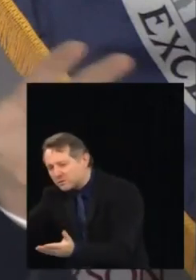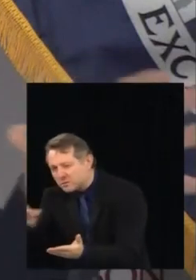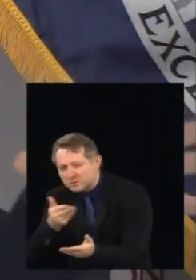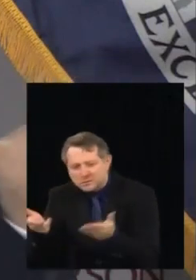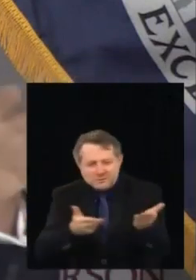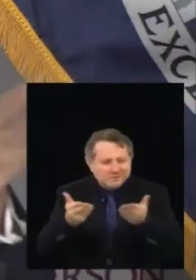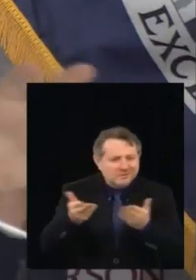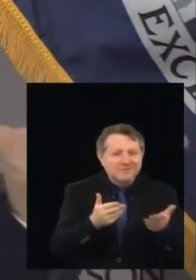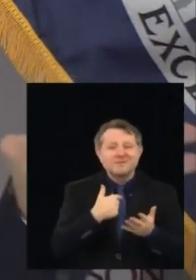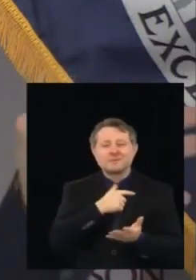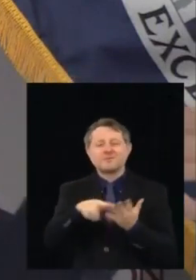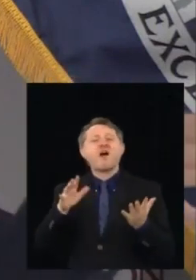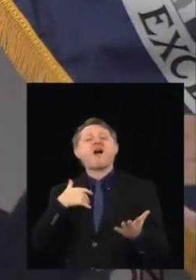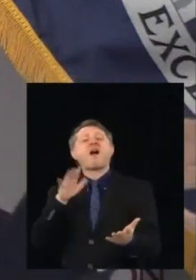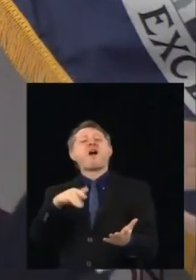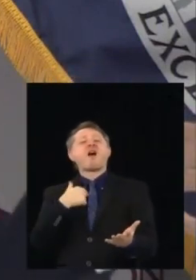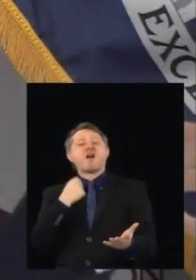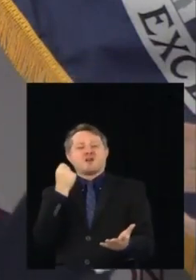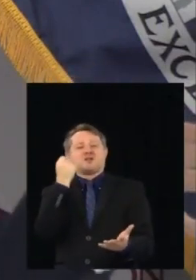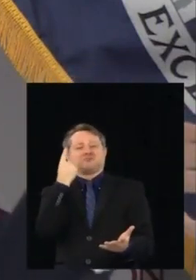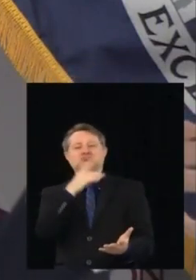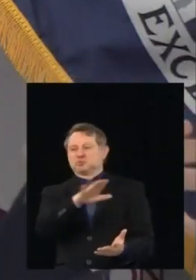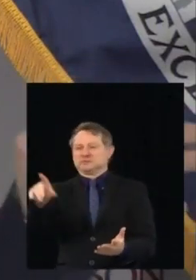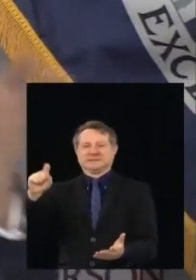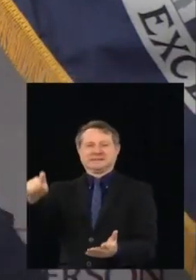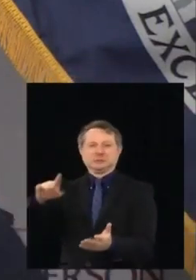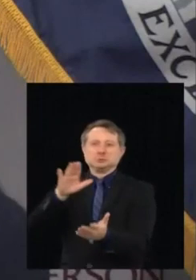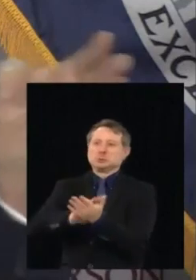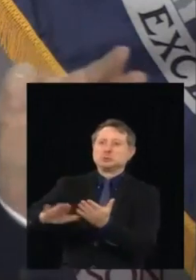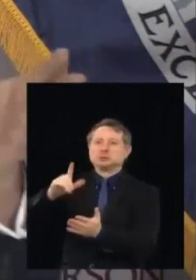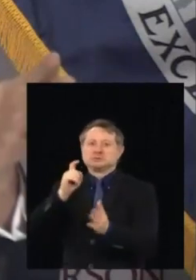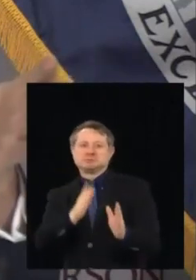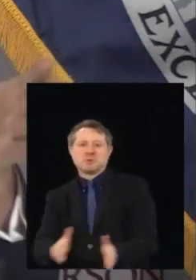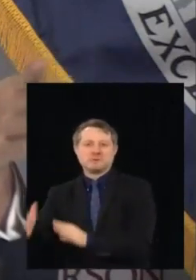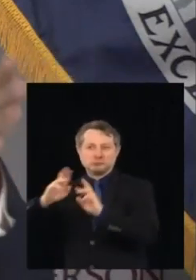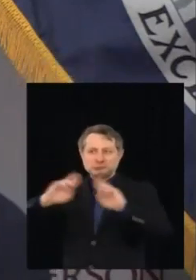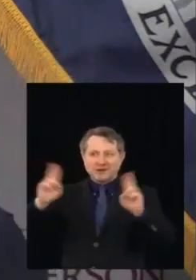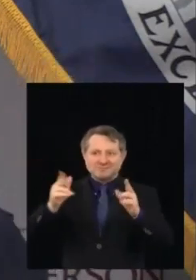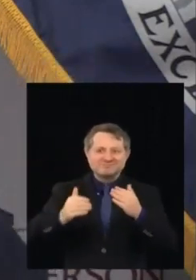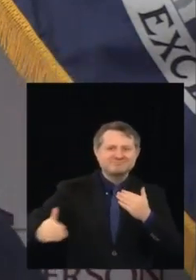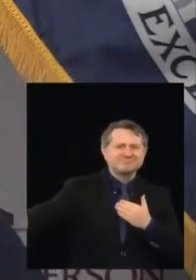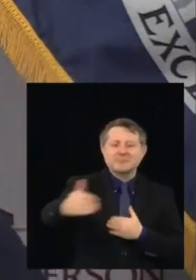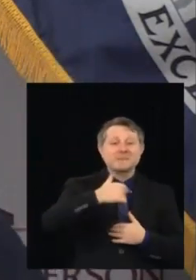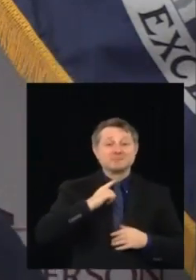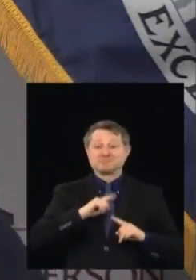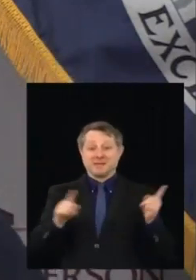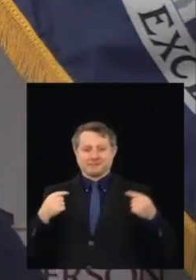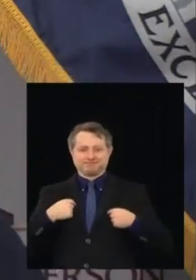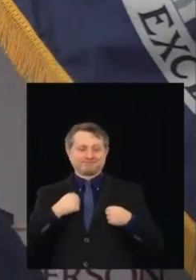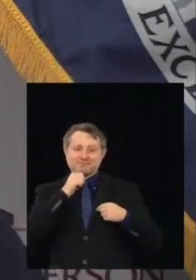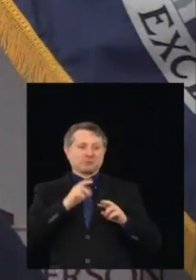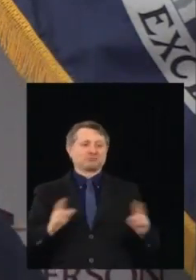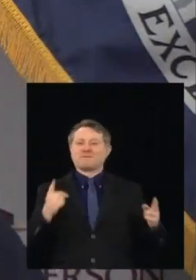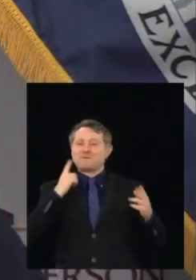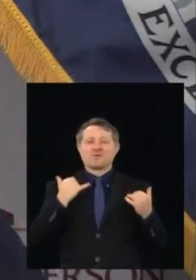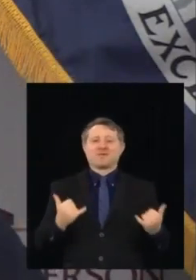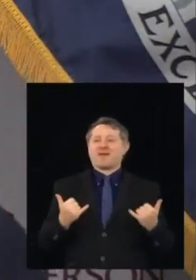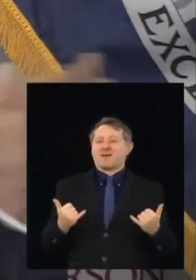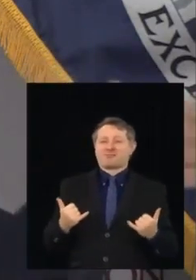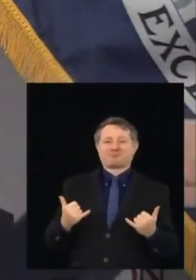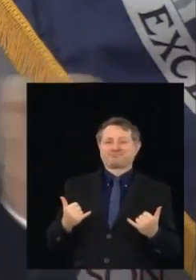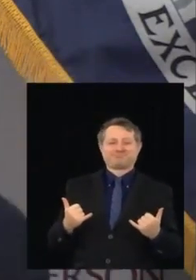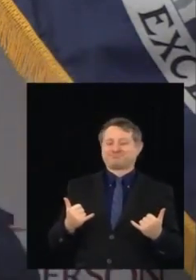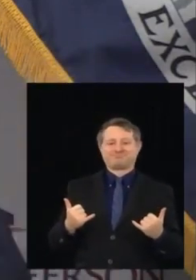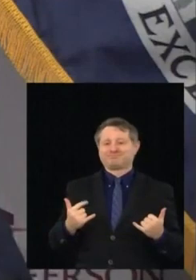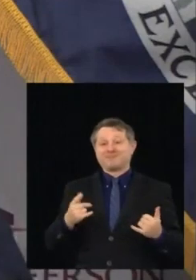respectful of the time the schools need to actually plan. But I'm not ready to say what we